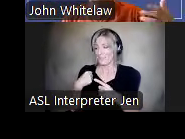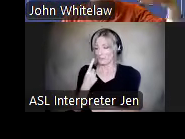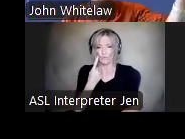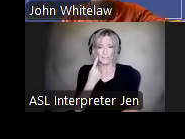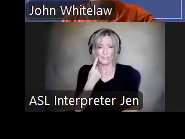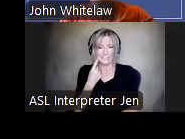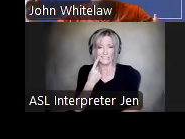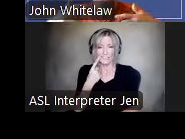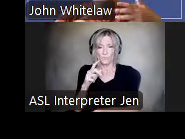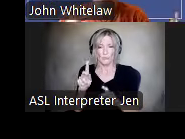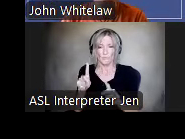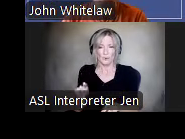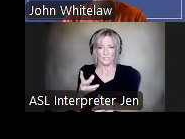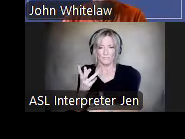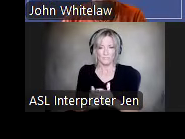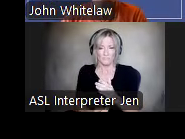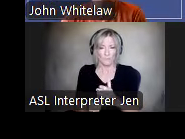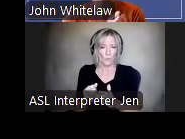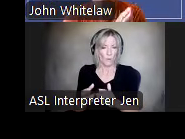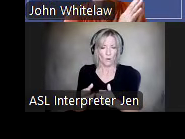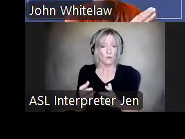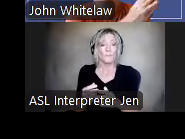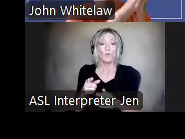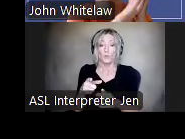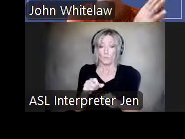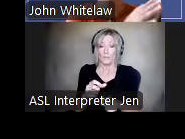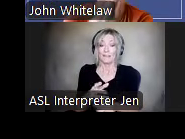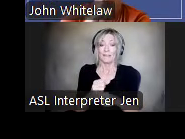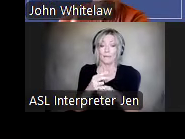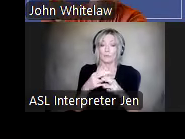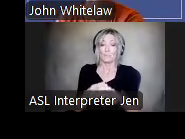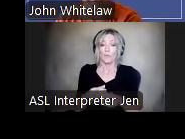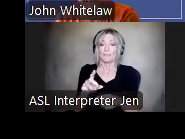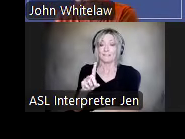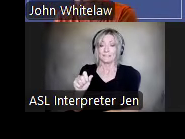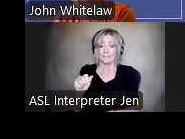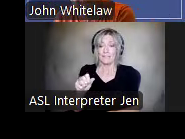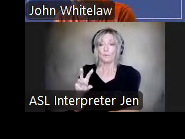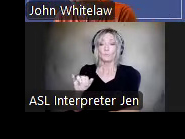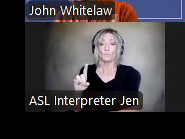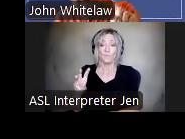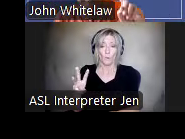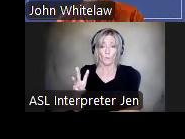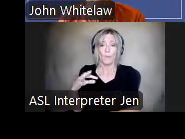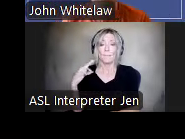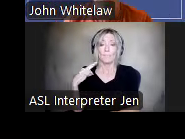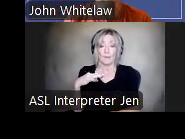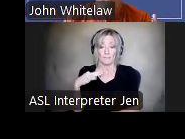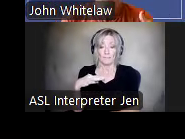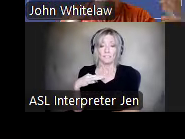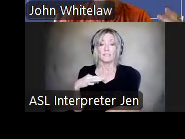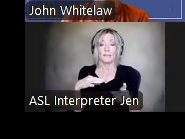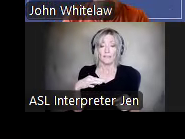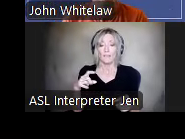when the person died or when you were getting these other benefits, you can get what is called disabled widow's benefits. And this is the one where you have to